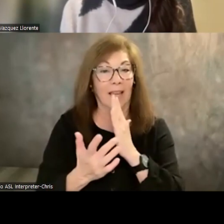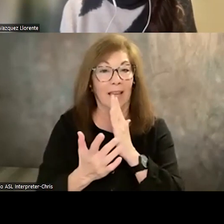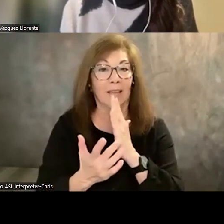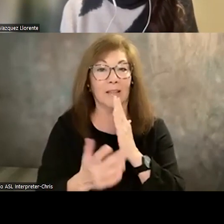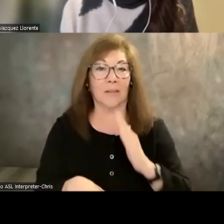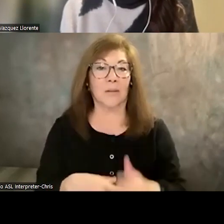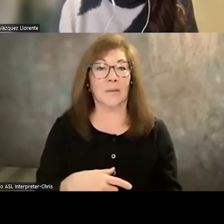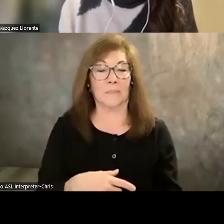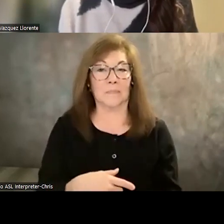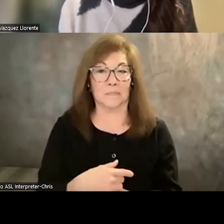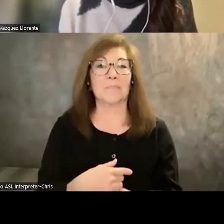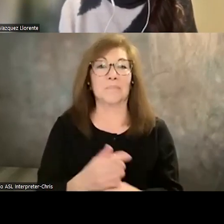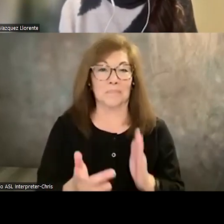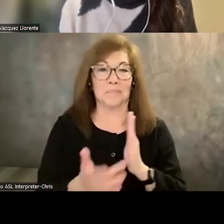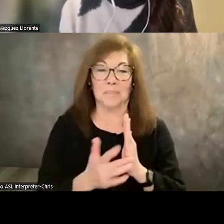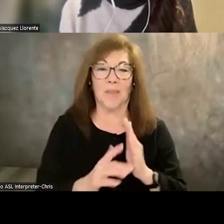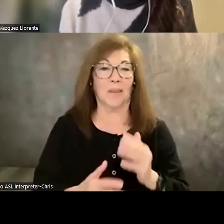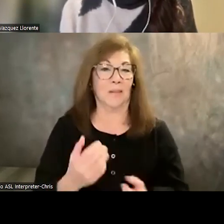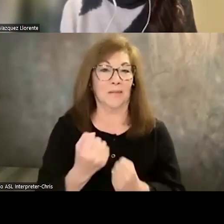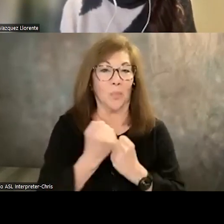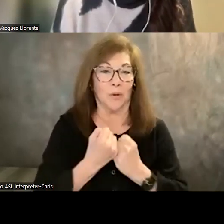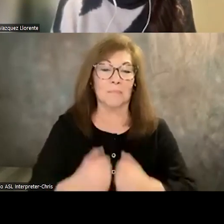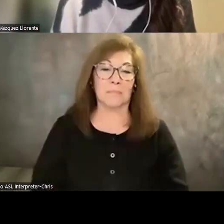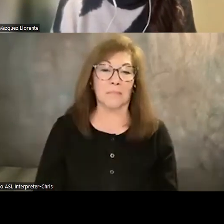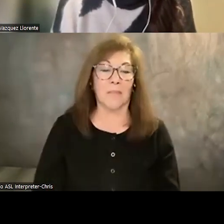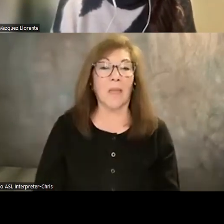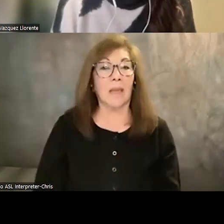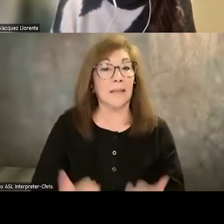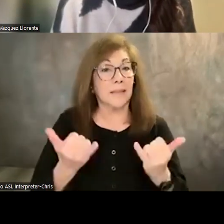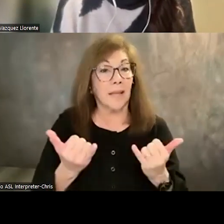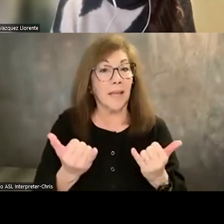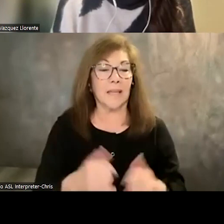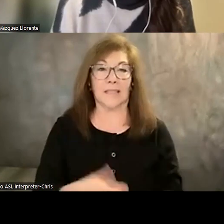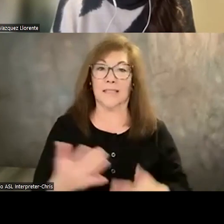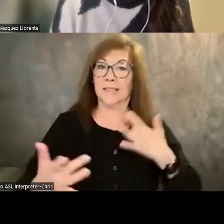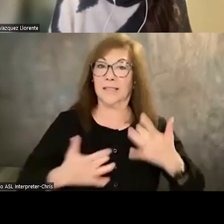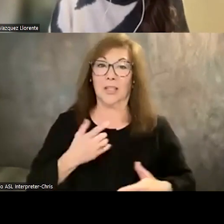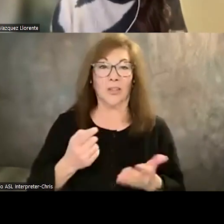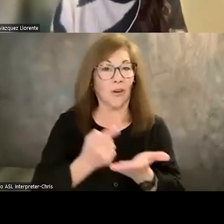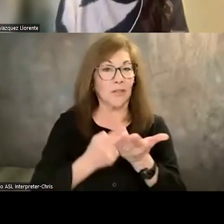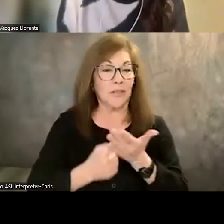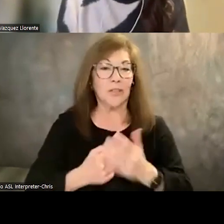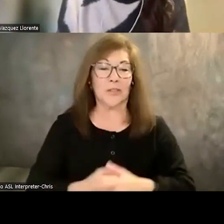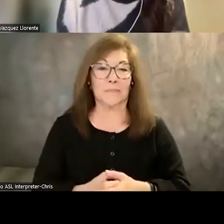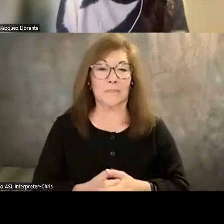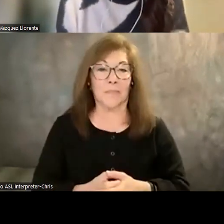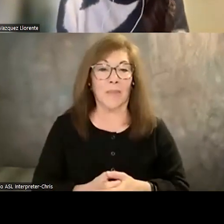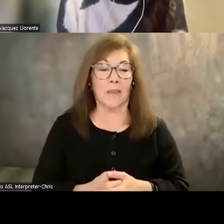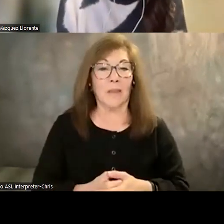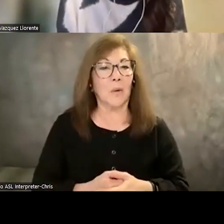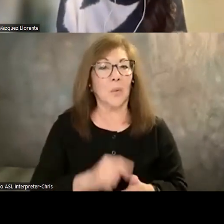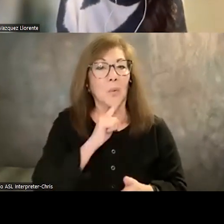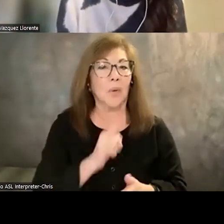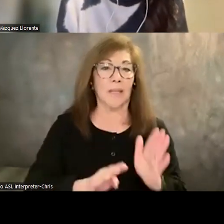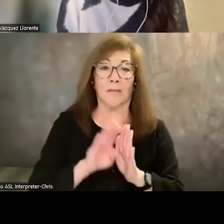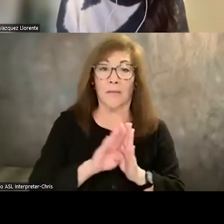our tech guru behind the scenes. So today is just such an exciting conversation that really